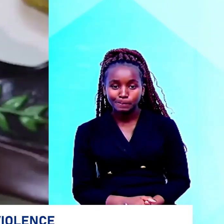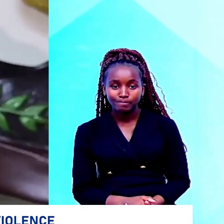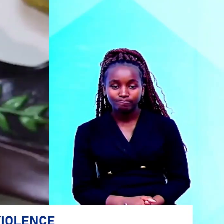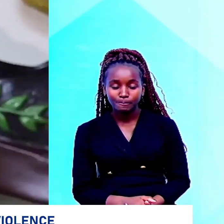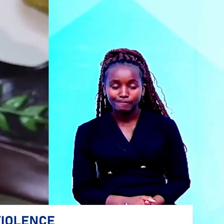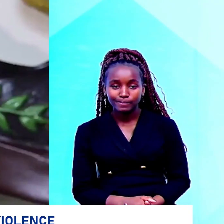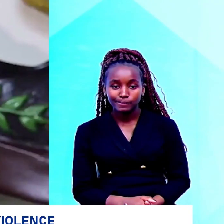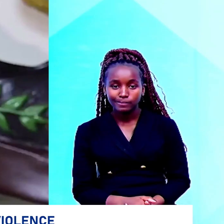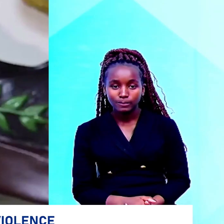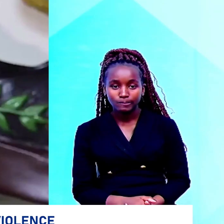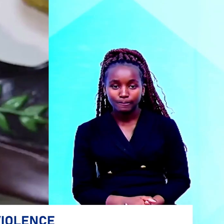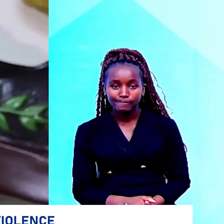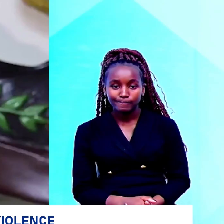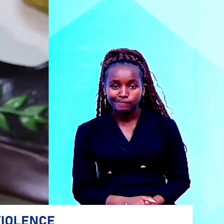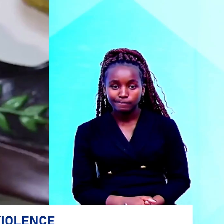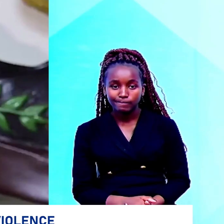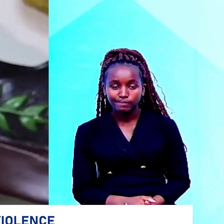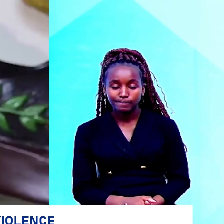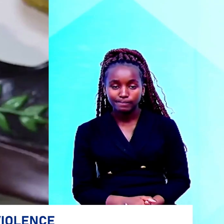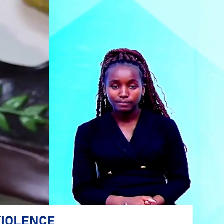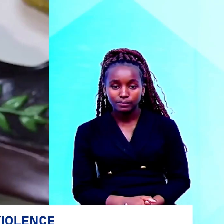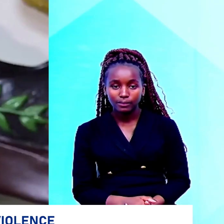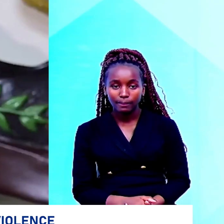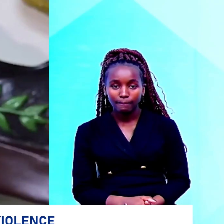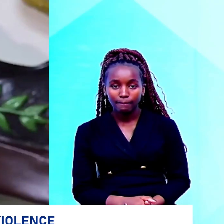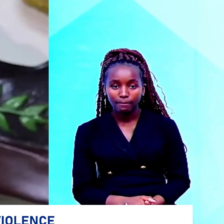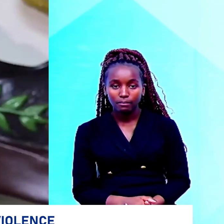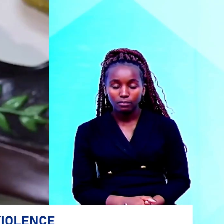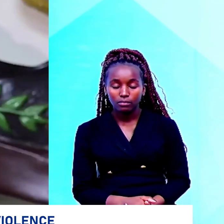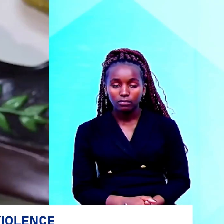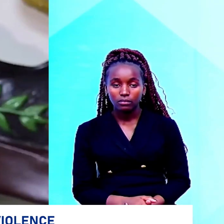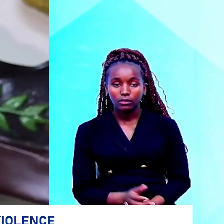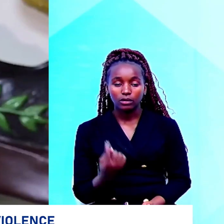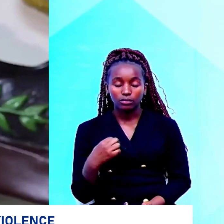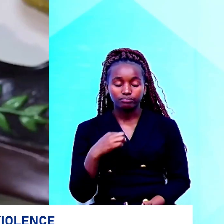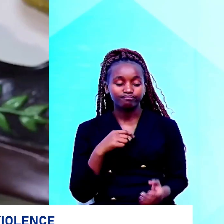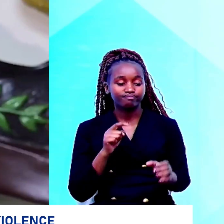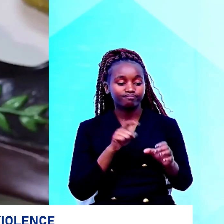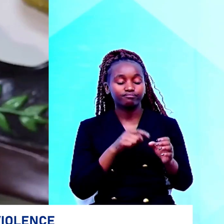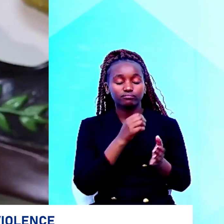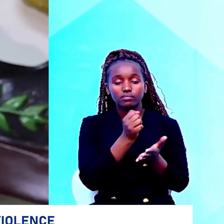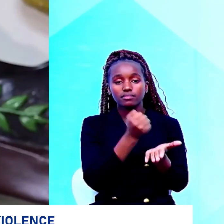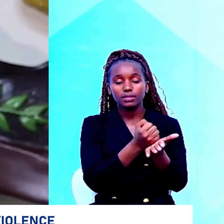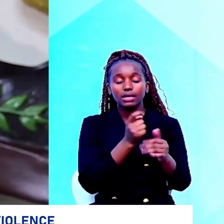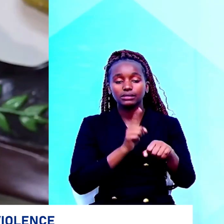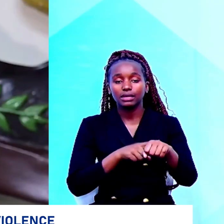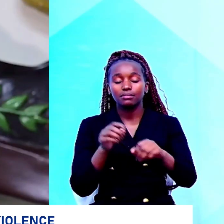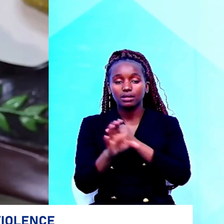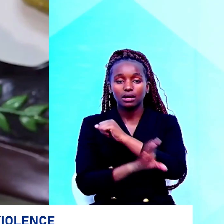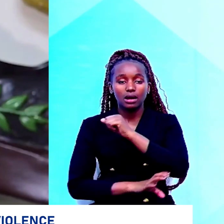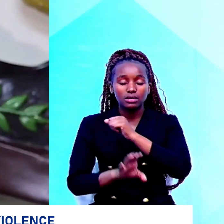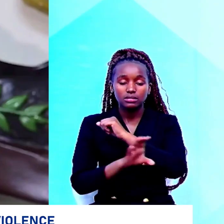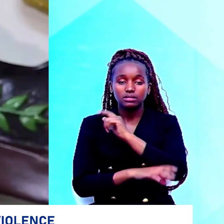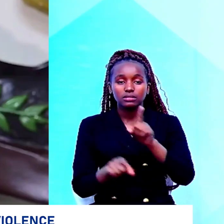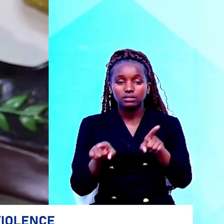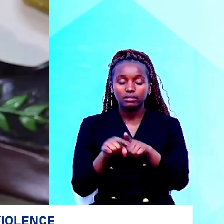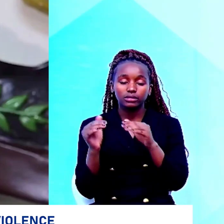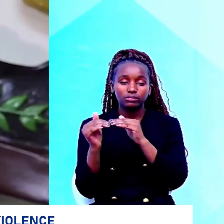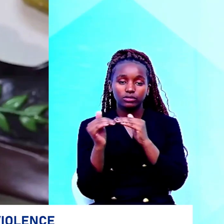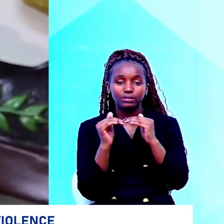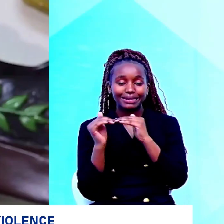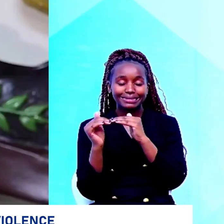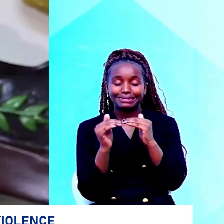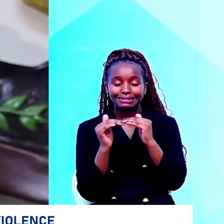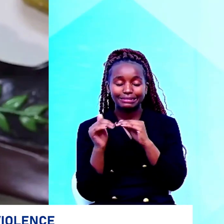You are coming in office at a time when our country and our democratic fabric have